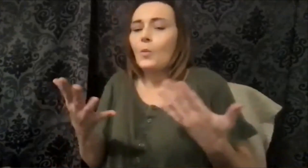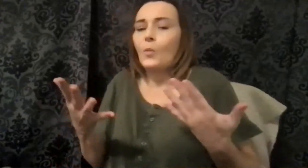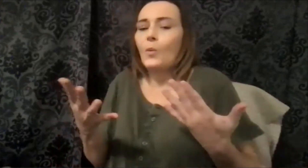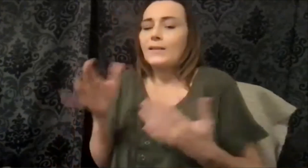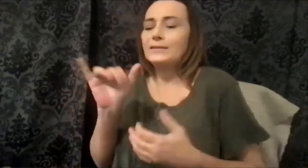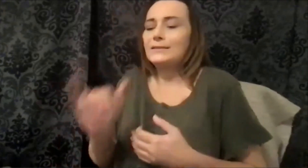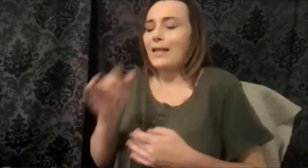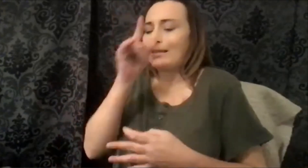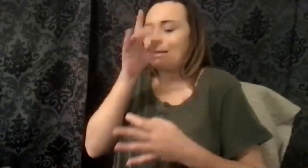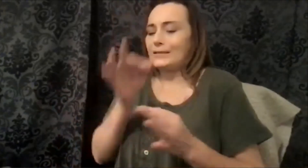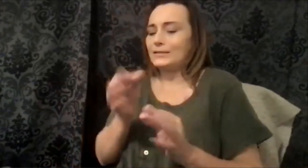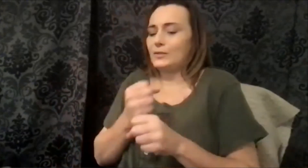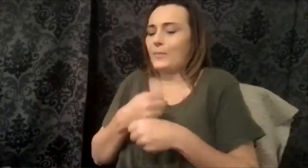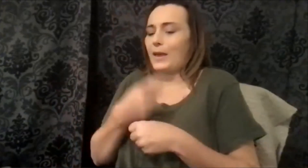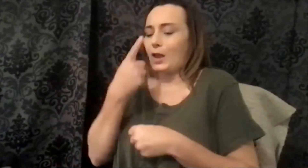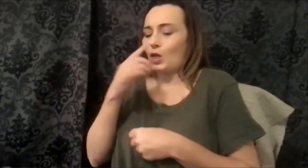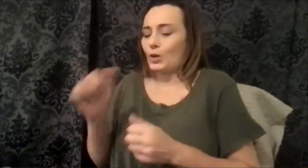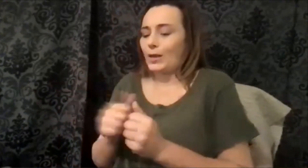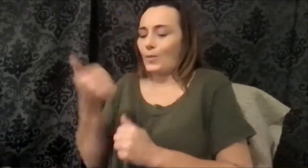13? Thank you.